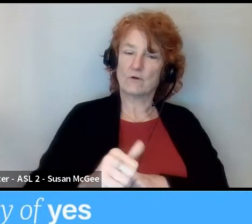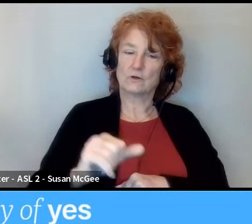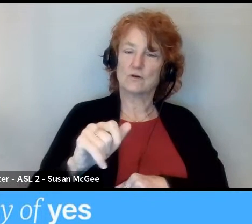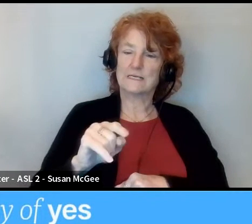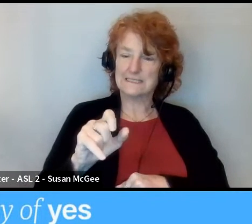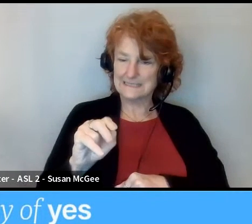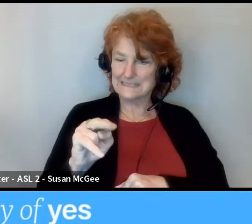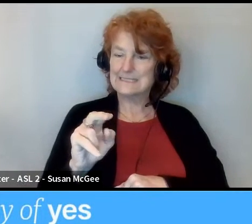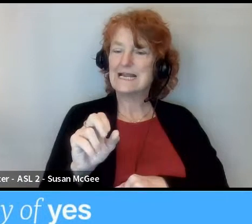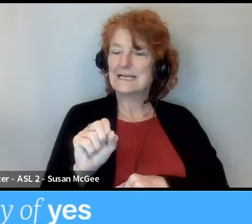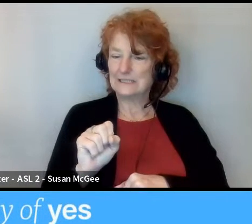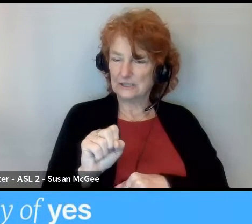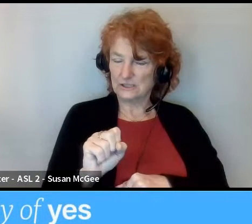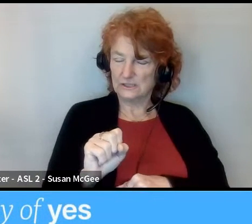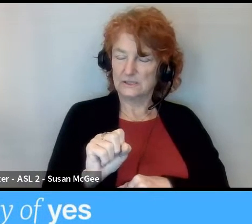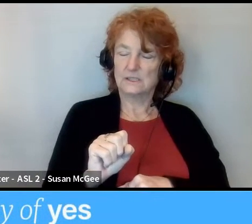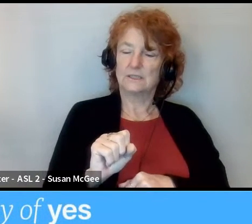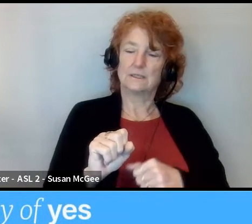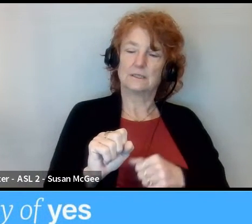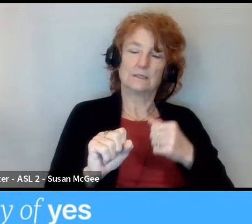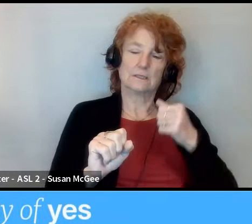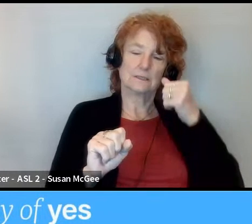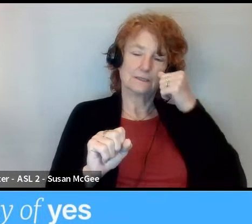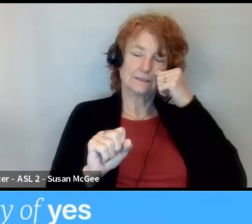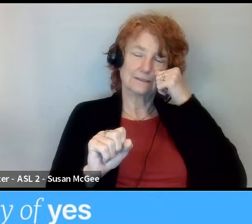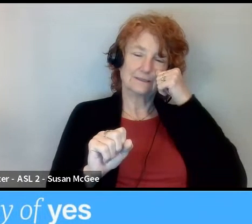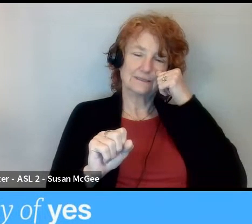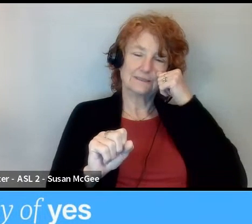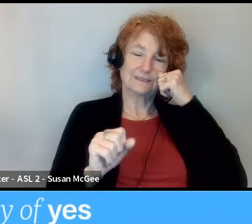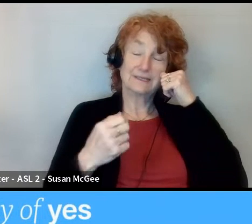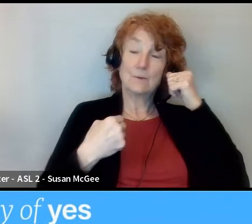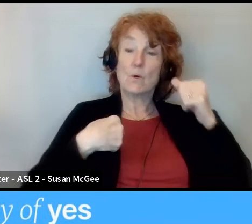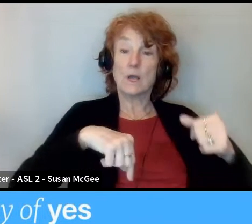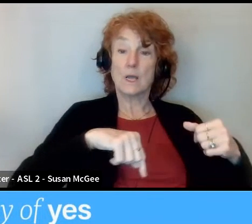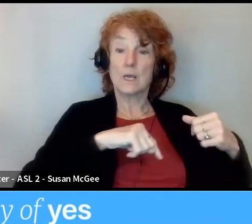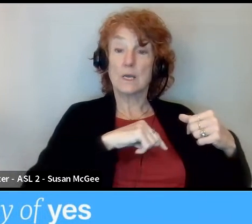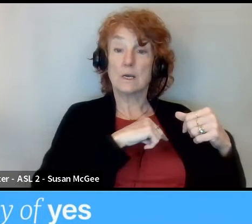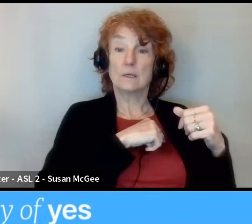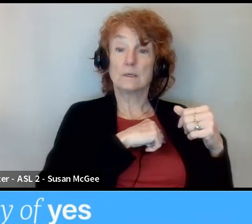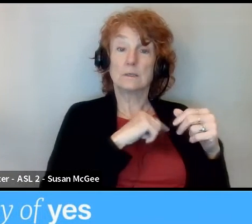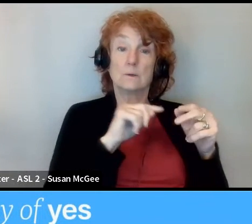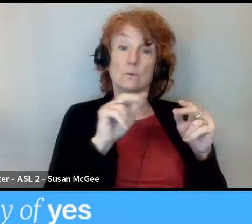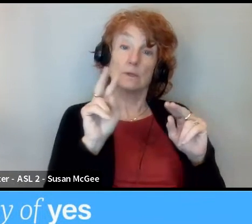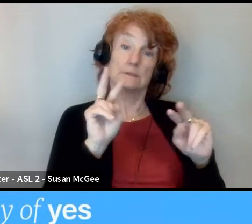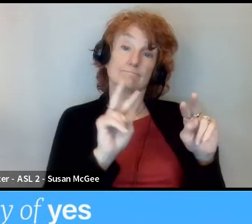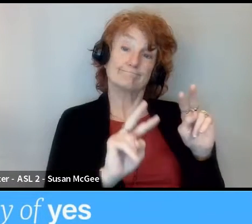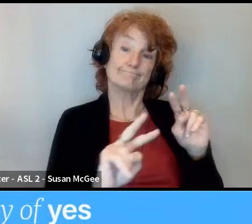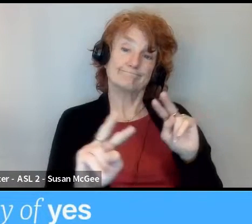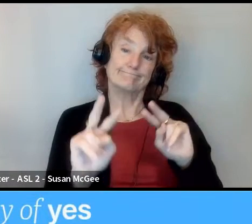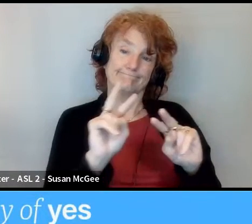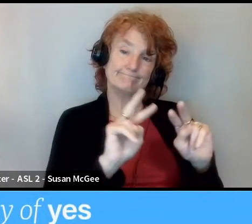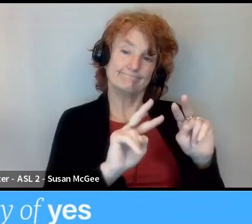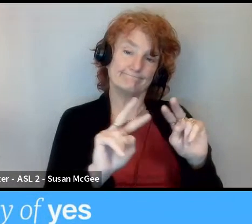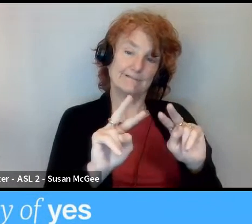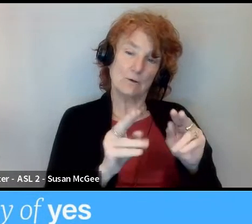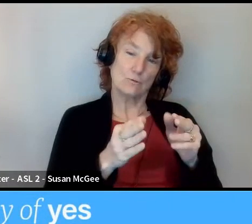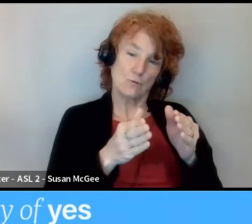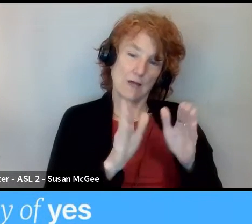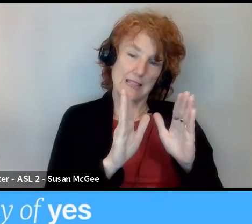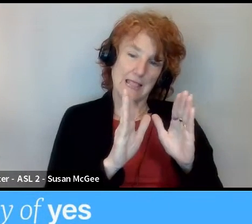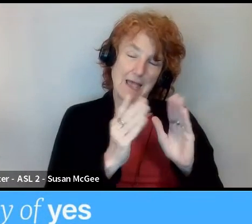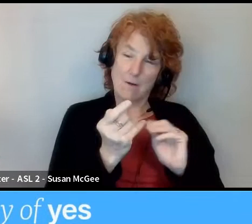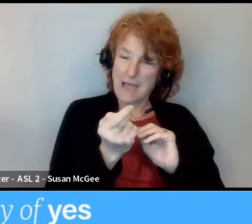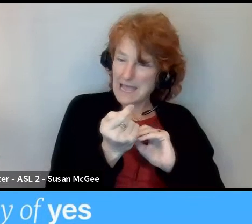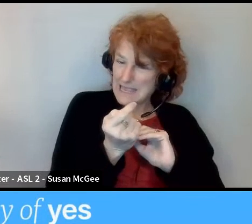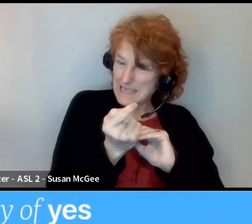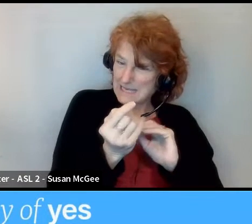the answer I made to the previous question, when we were looking at how to enable a little more housing